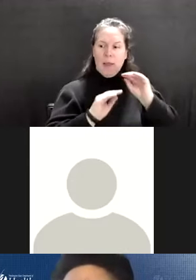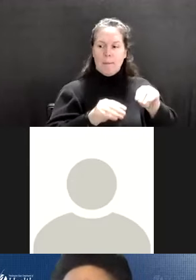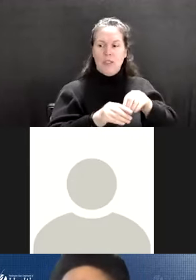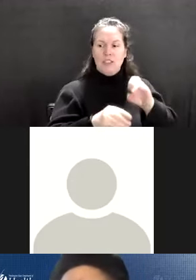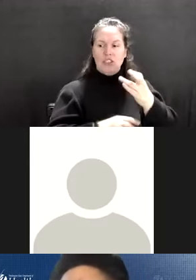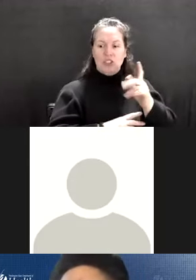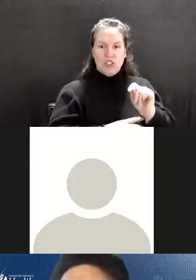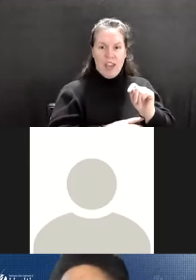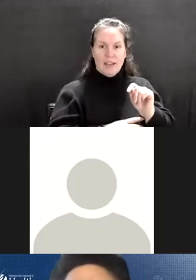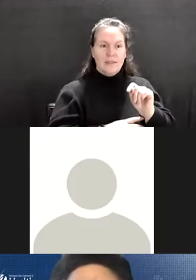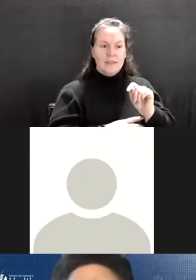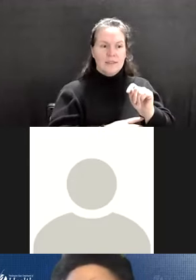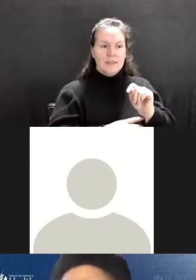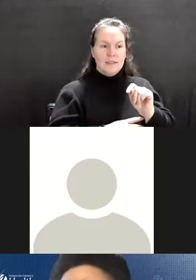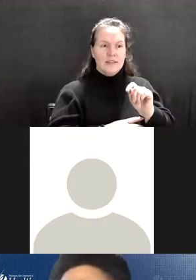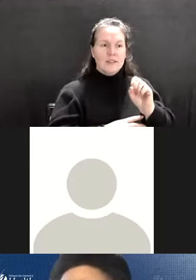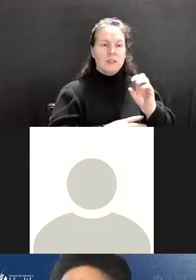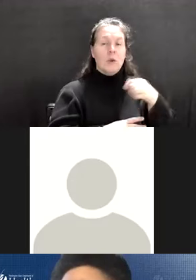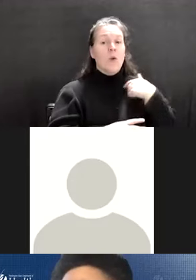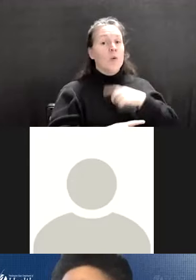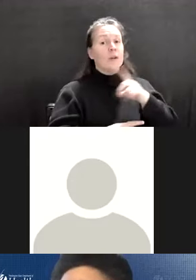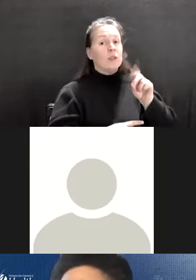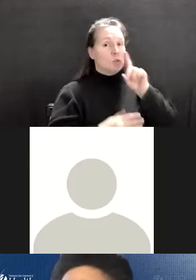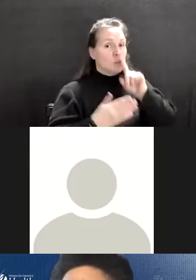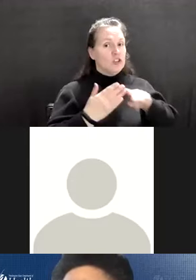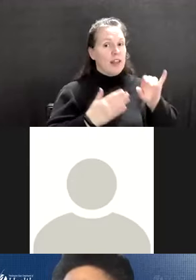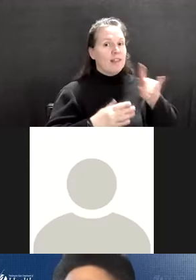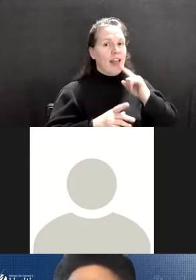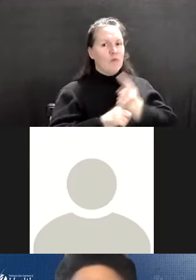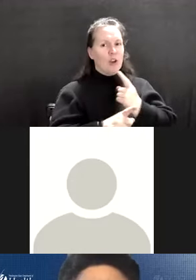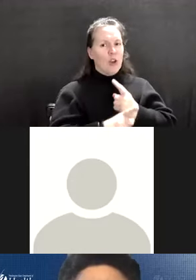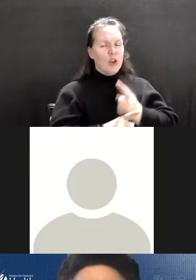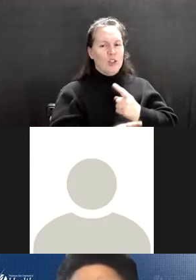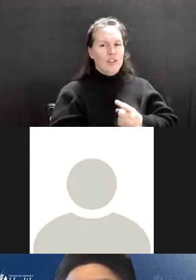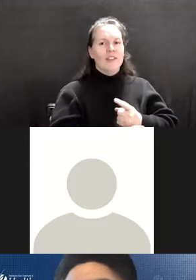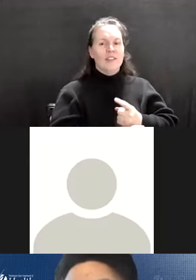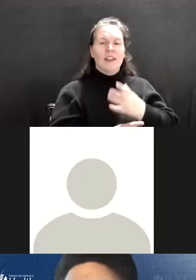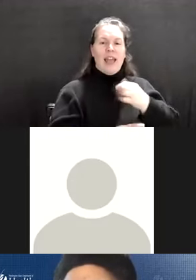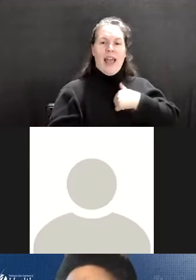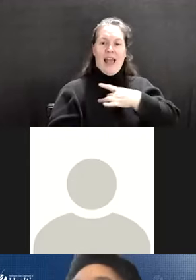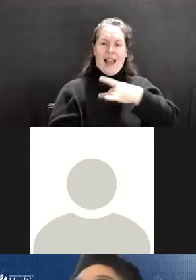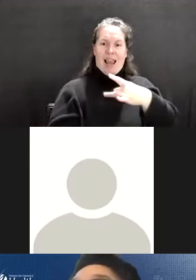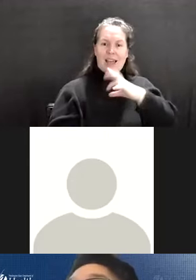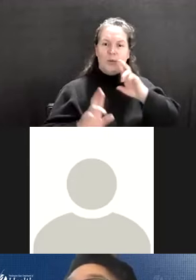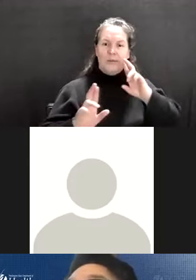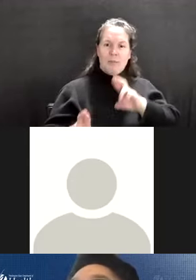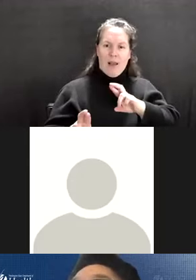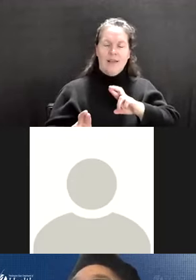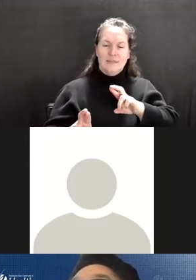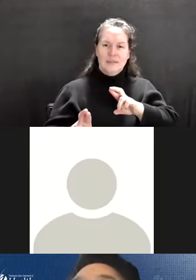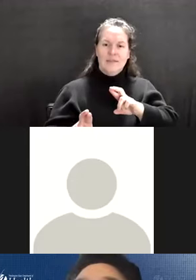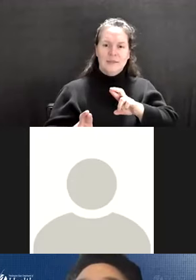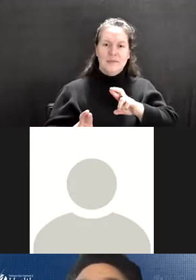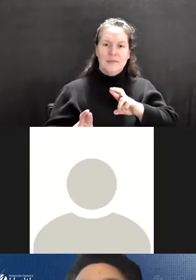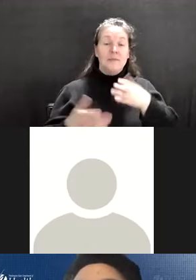chat. So we do check those pretty regularly, and I like to respond.